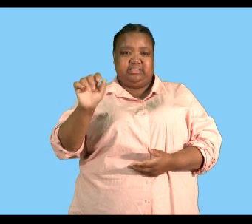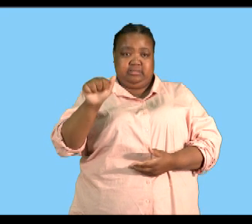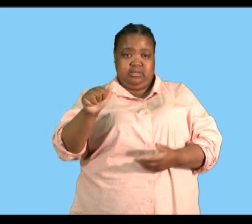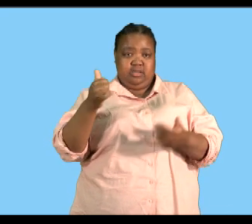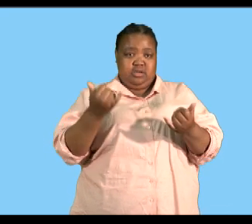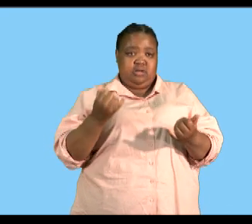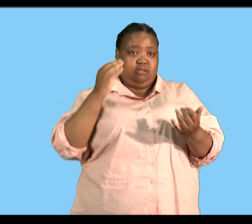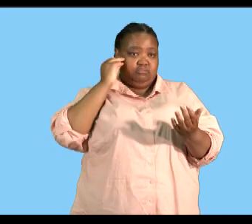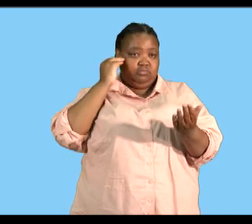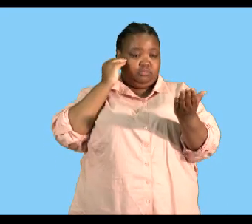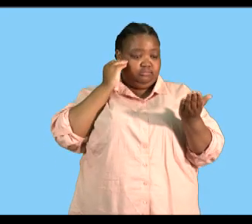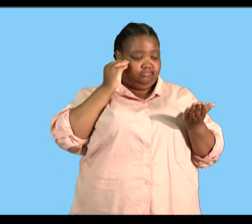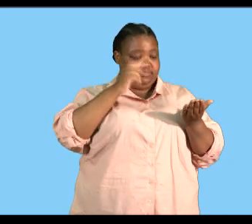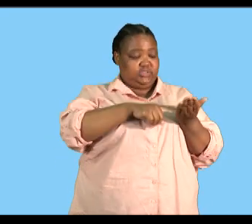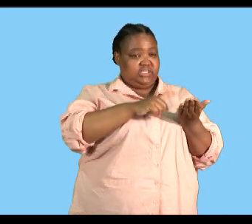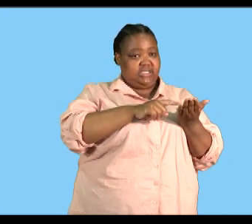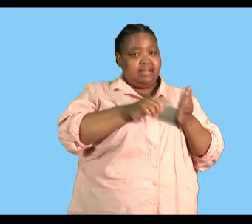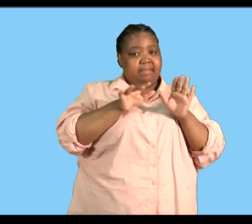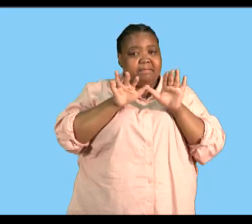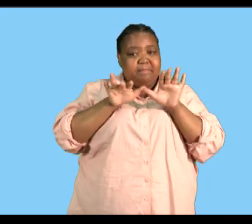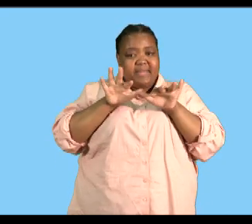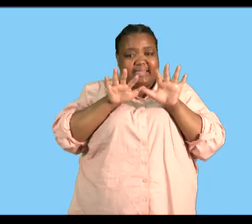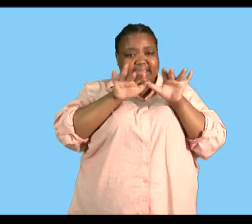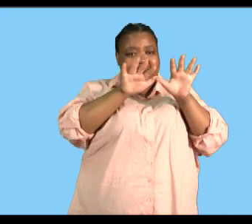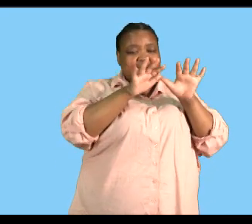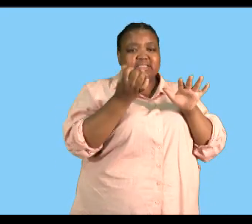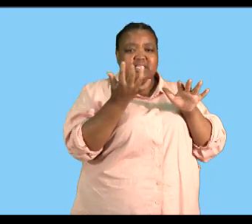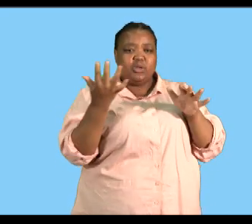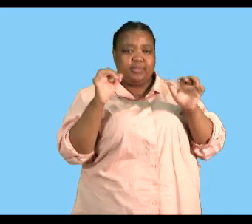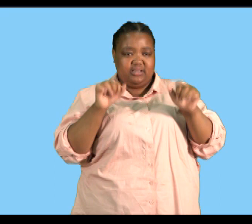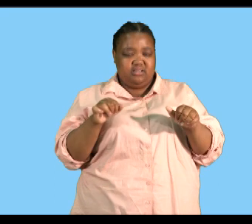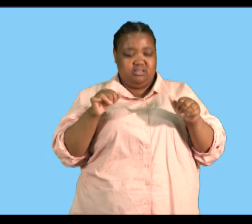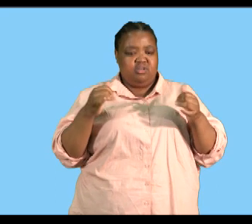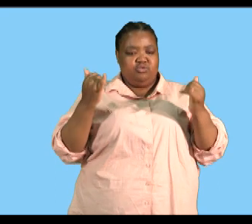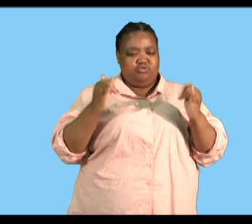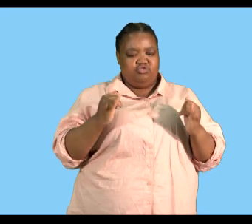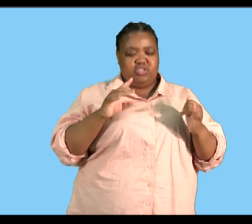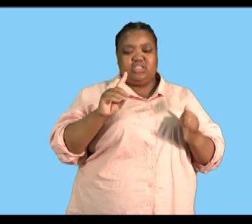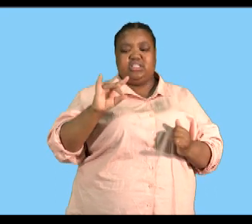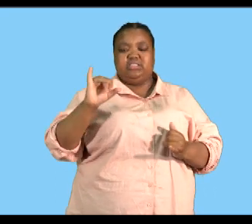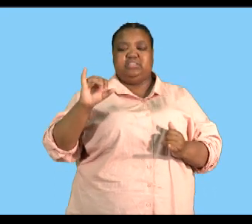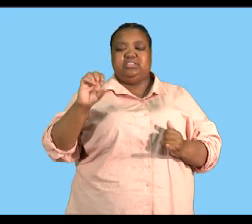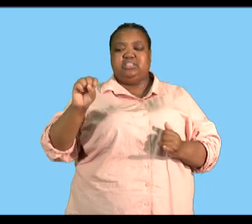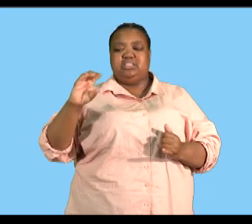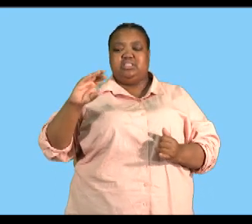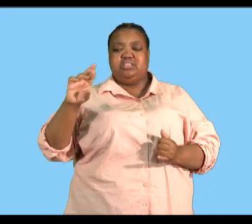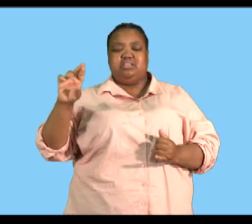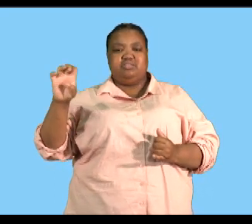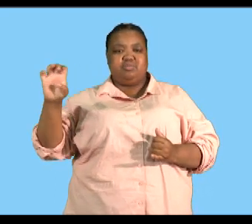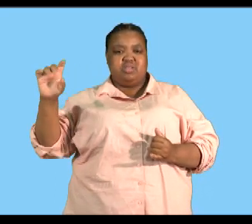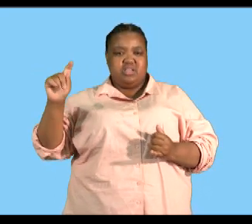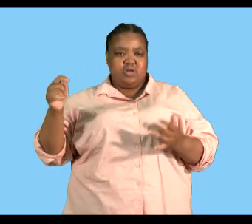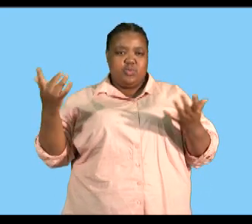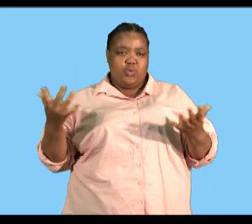of which is given to us, the number of birds, and we are going to state whether they are discrete or continuous. So when we look at the